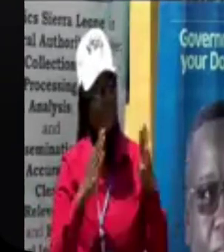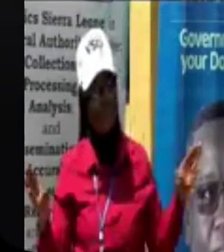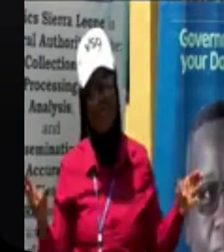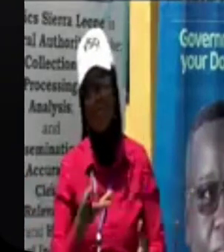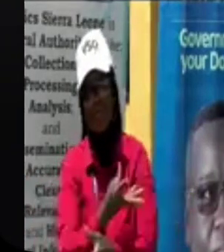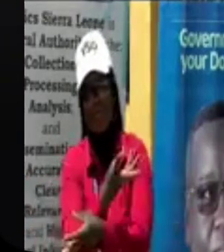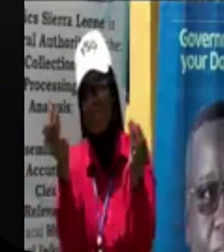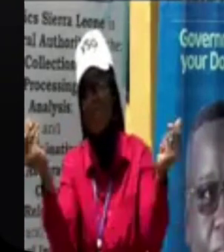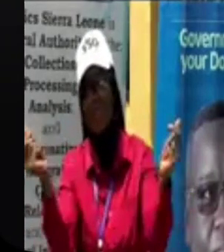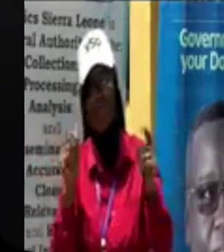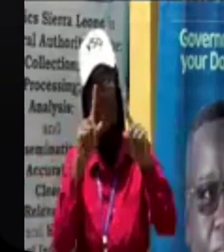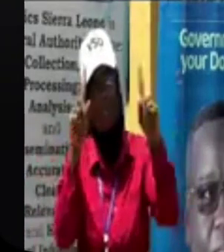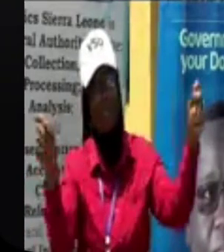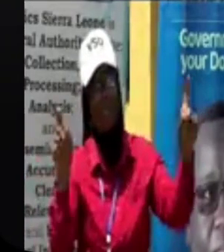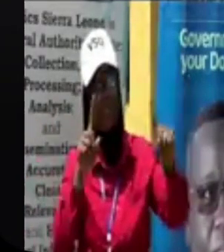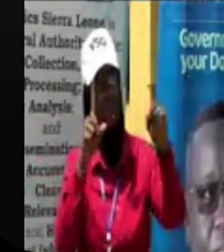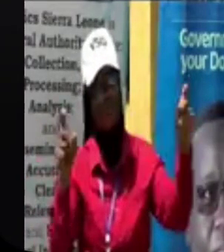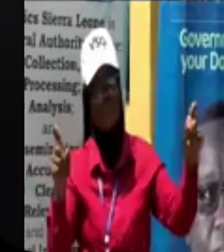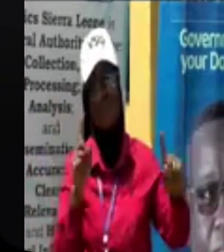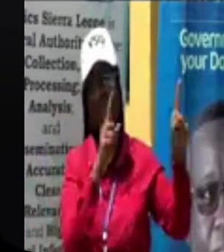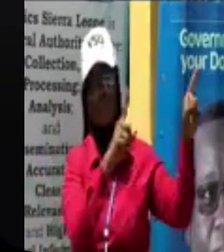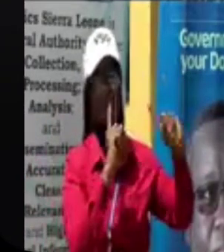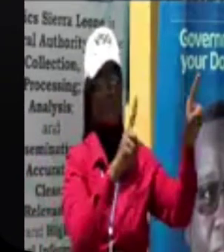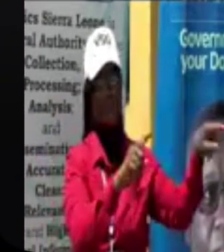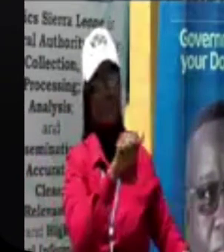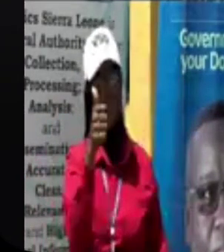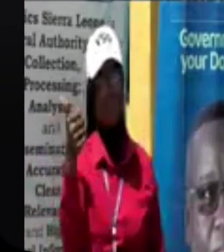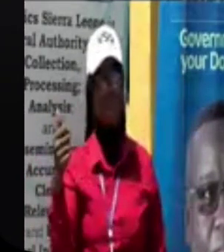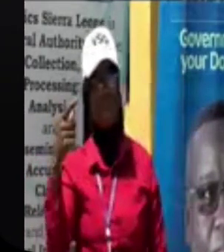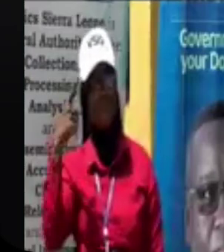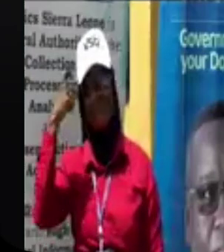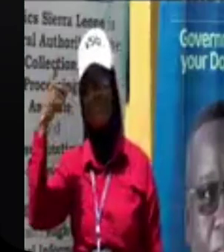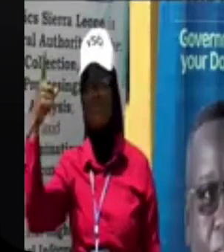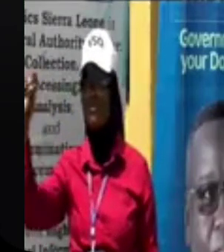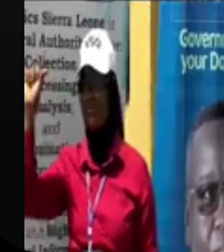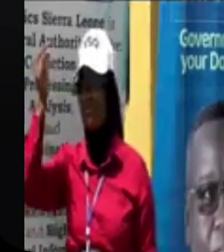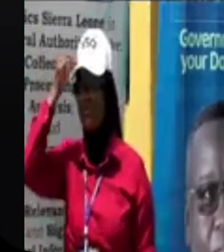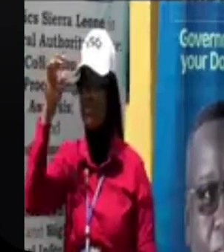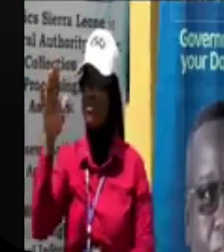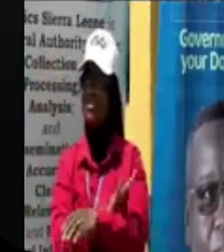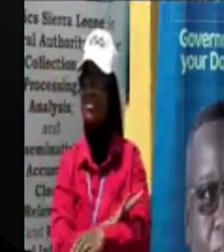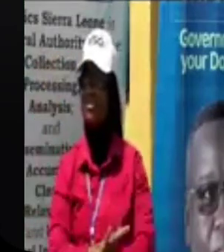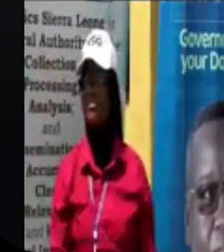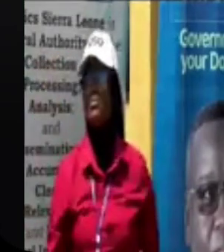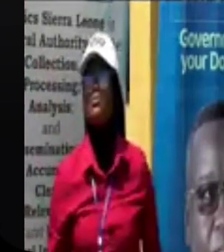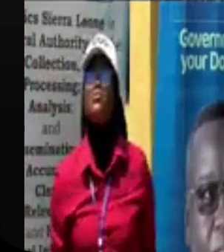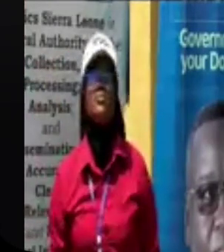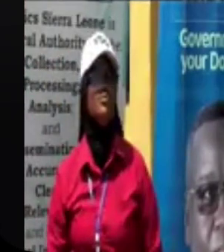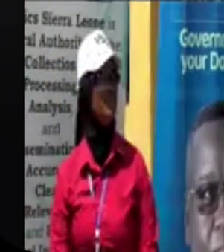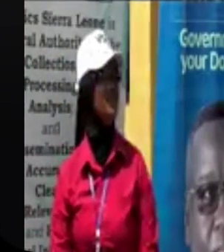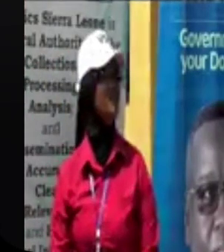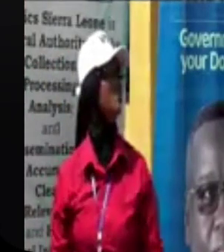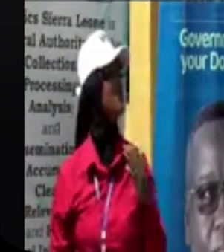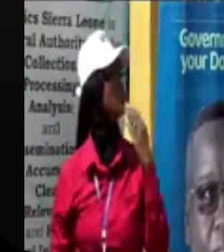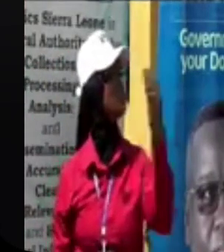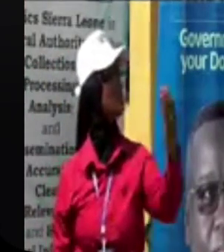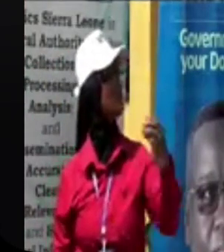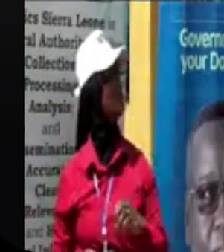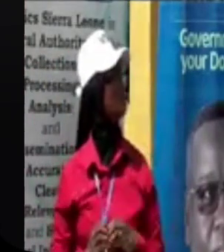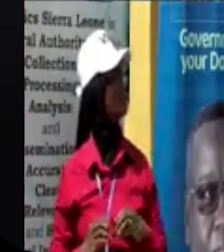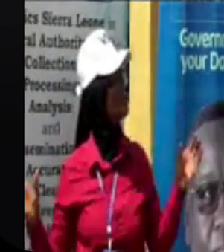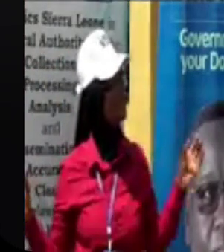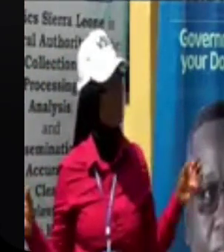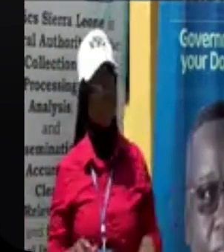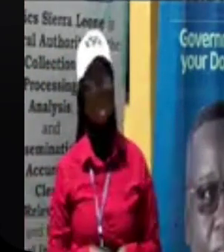few quick questions and then we'll go to the next one on emerging governance issues. Yes. Thank you so much. I come